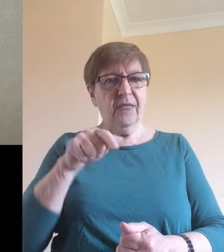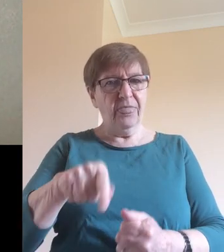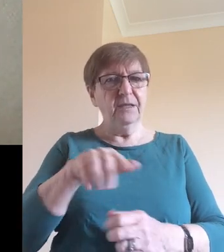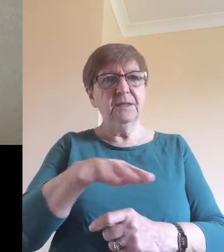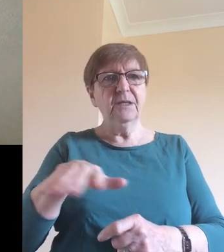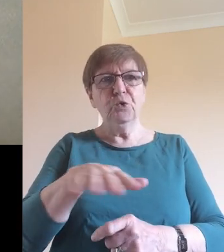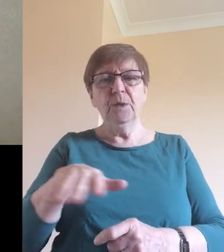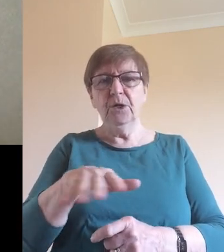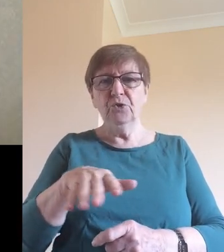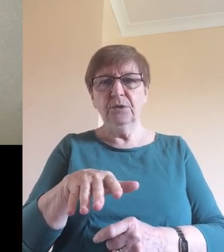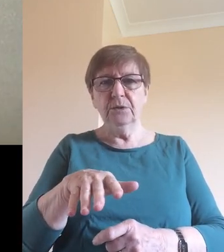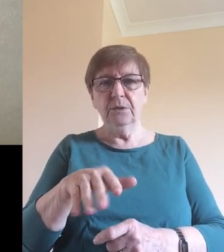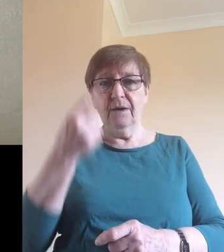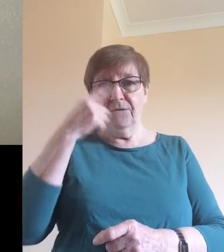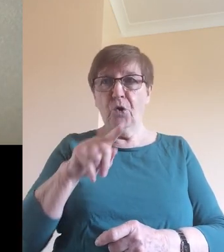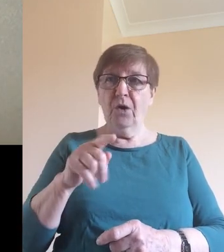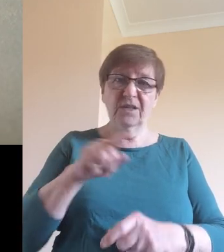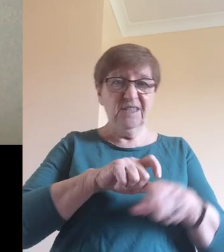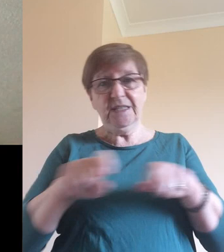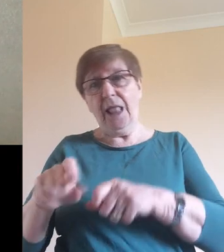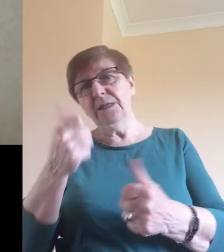situation. And for her sense of humour too.